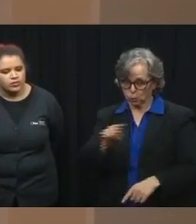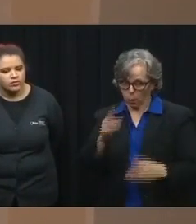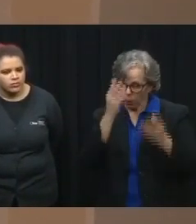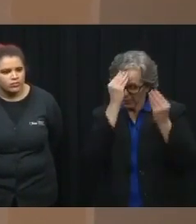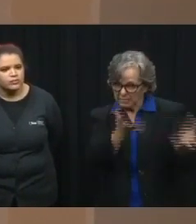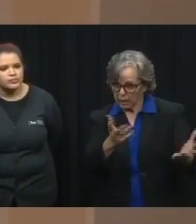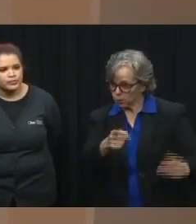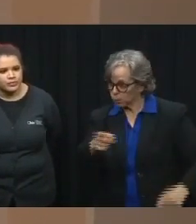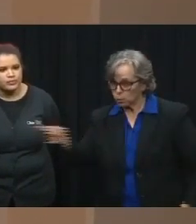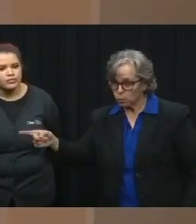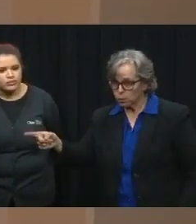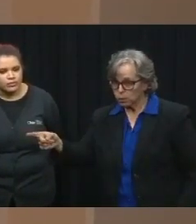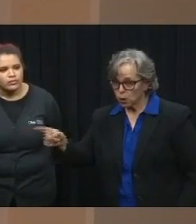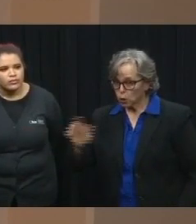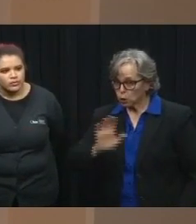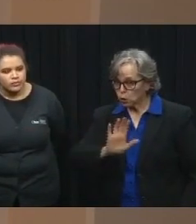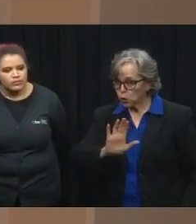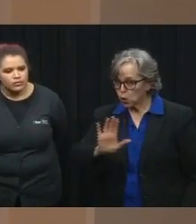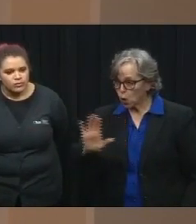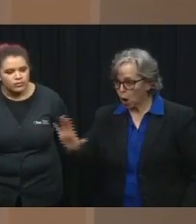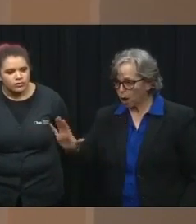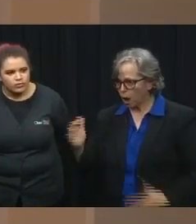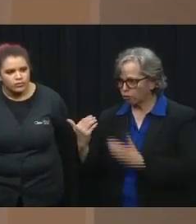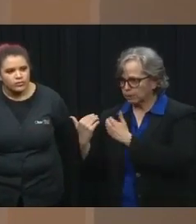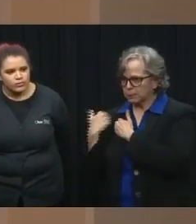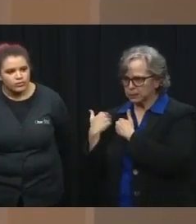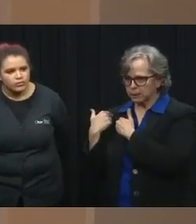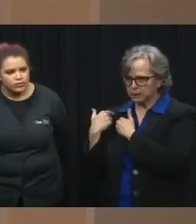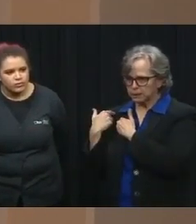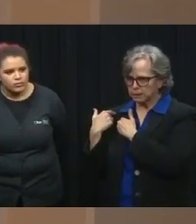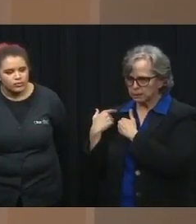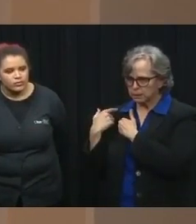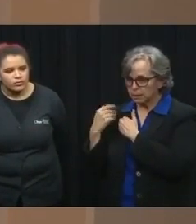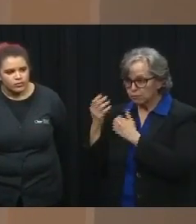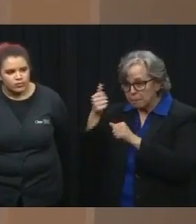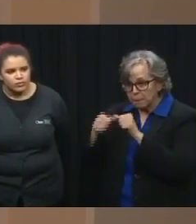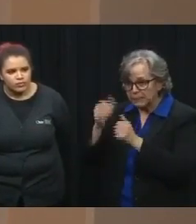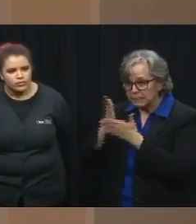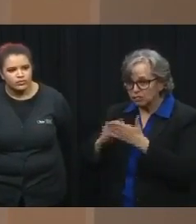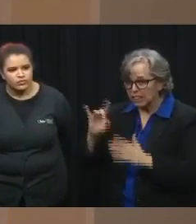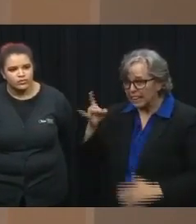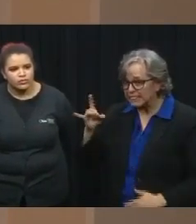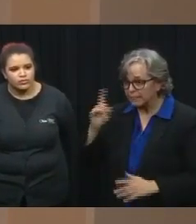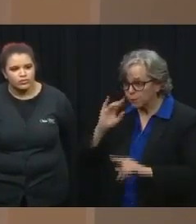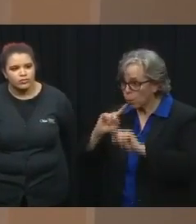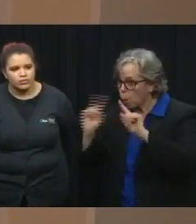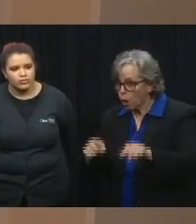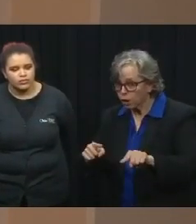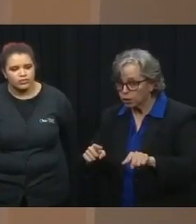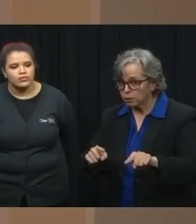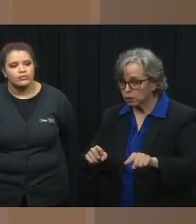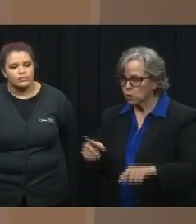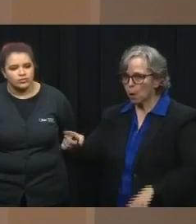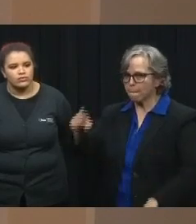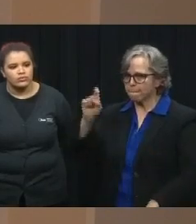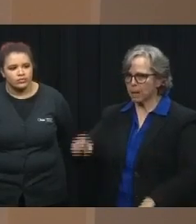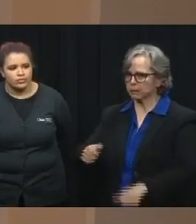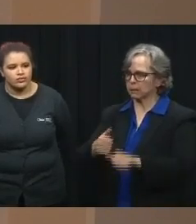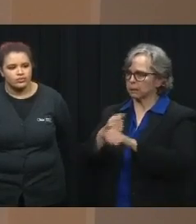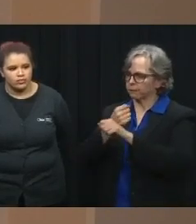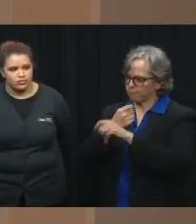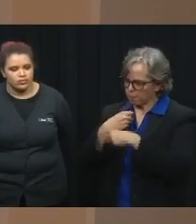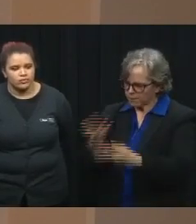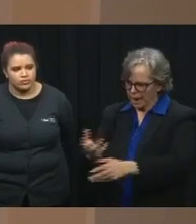the responsibility under Section 18 of this order to provide a safe workplace environment for your